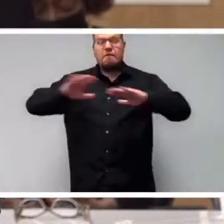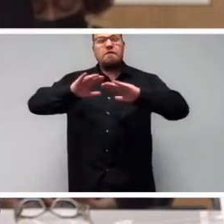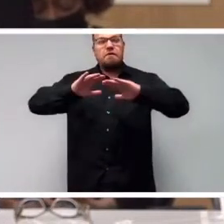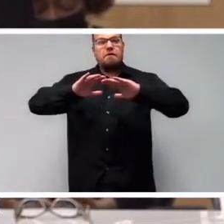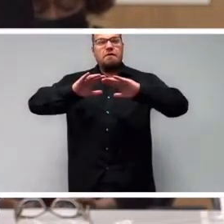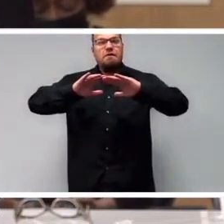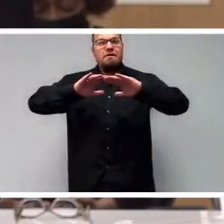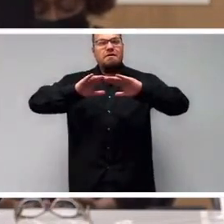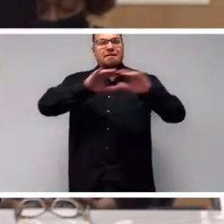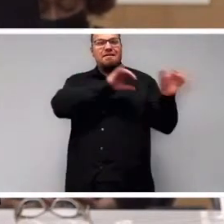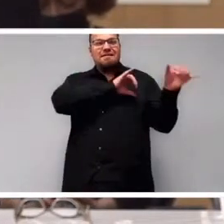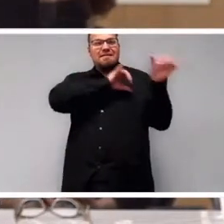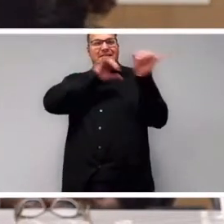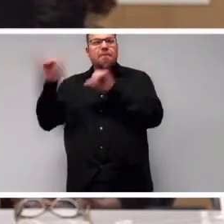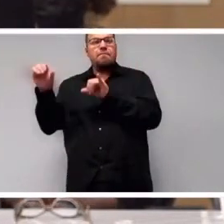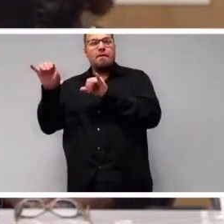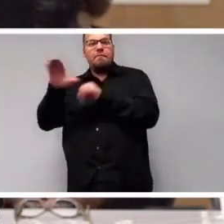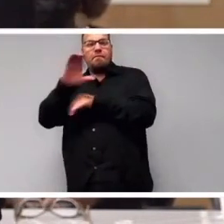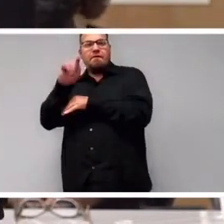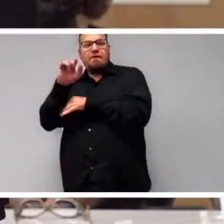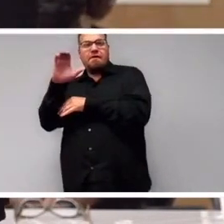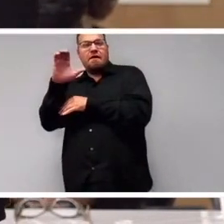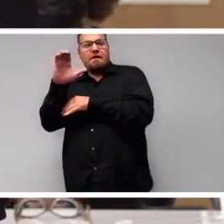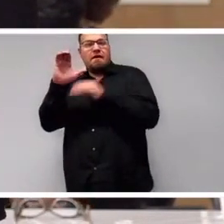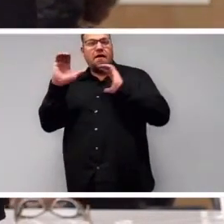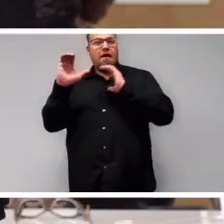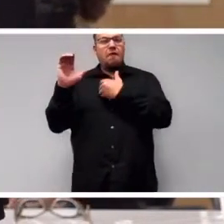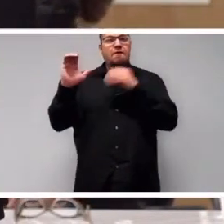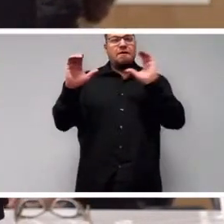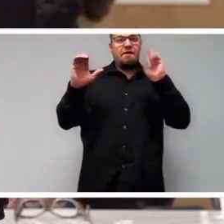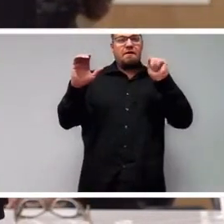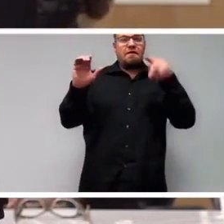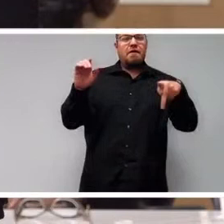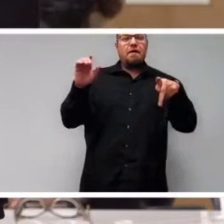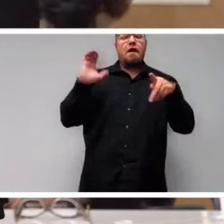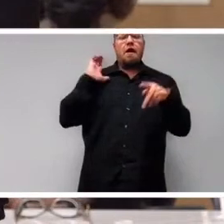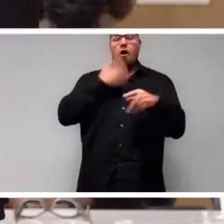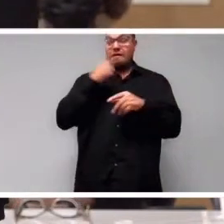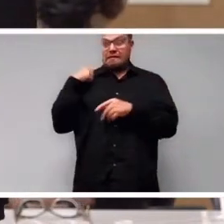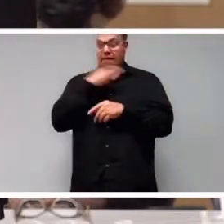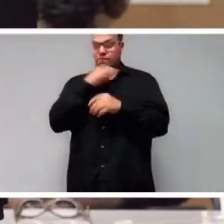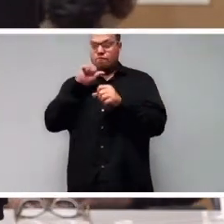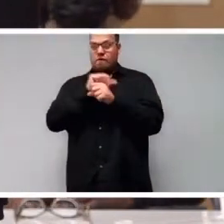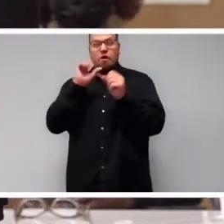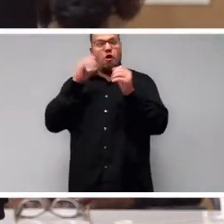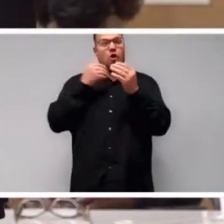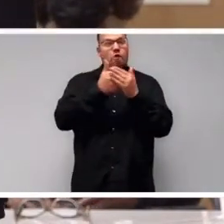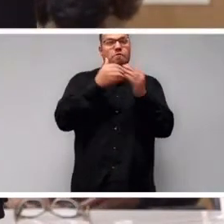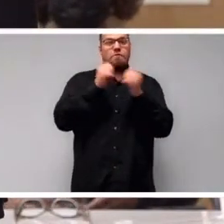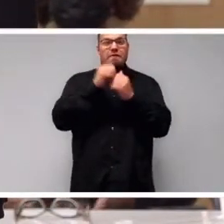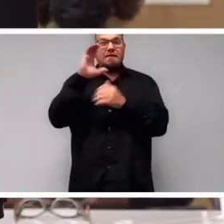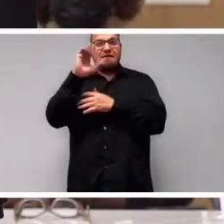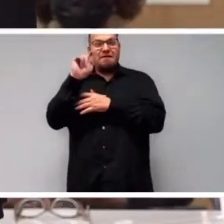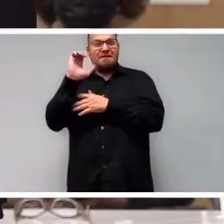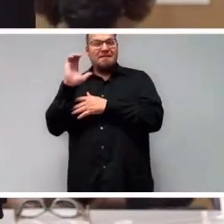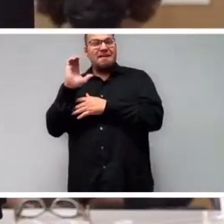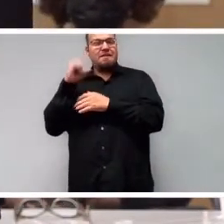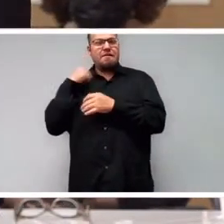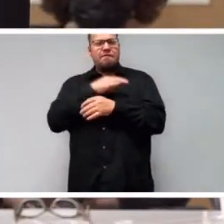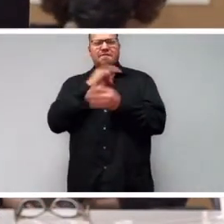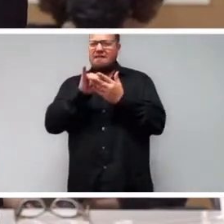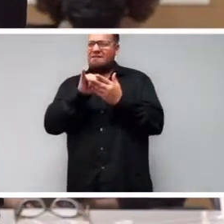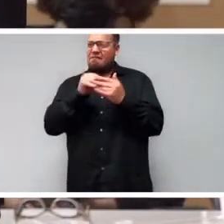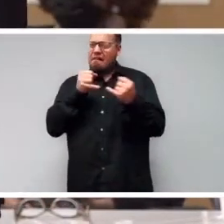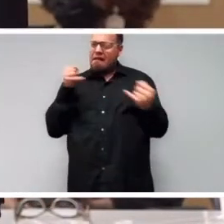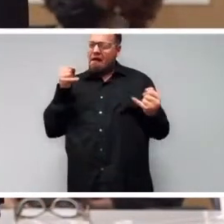So I know that our staff have been working really closely with the staff with CTEC. We, there's this delicate line, and I know